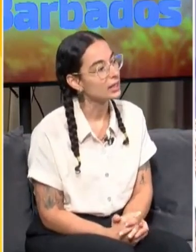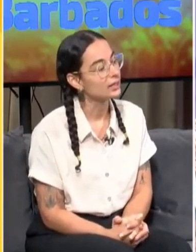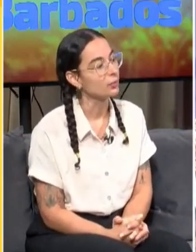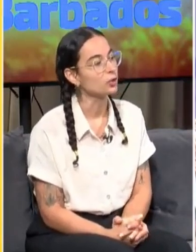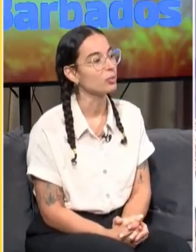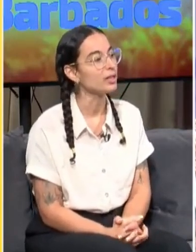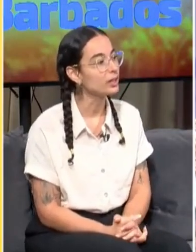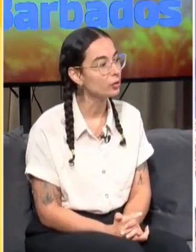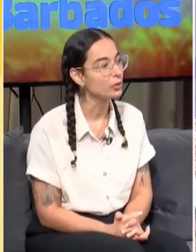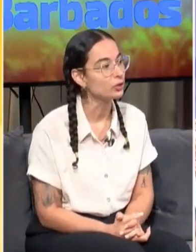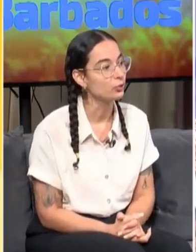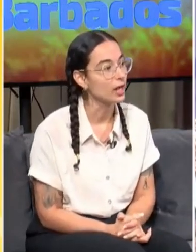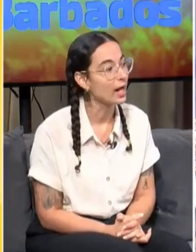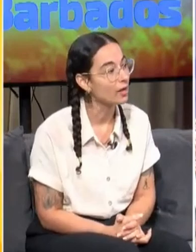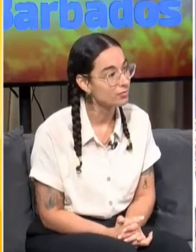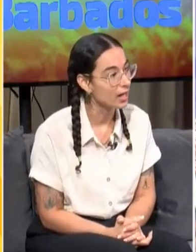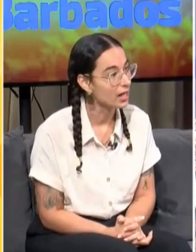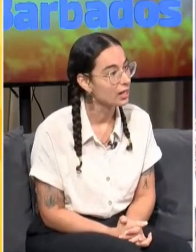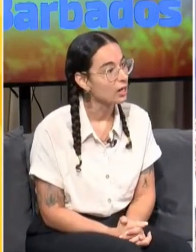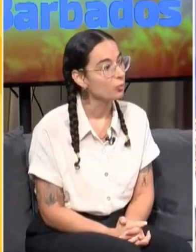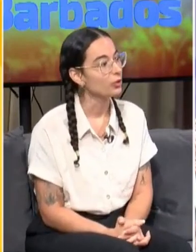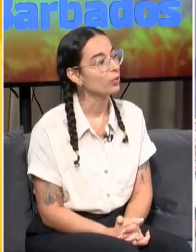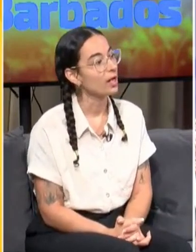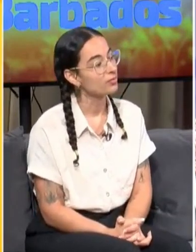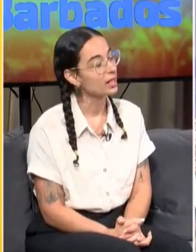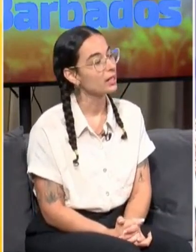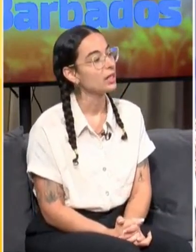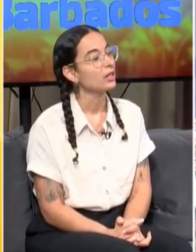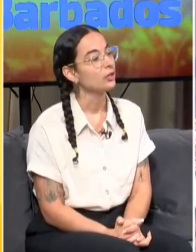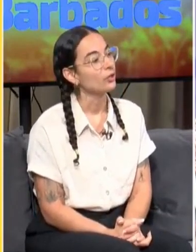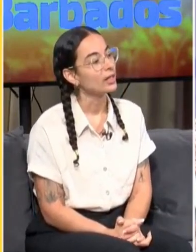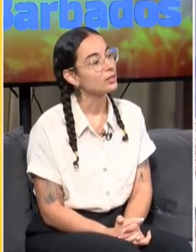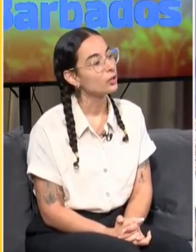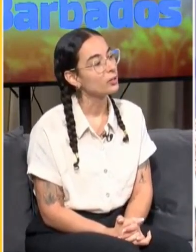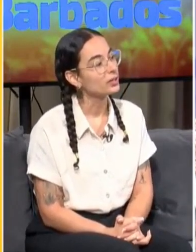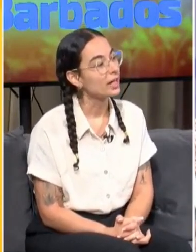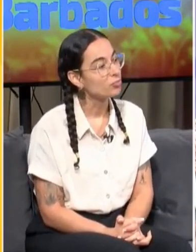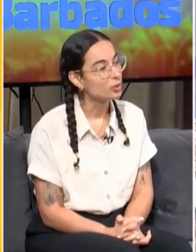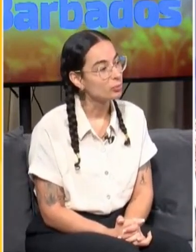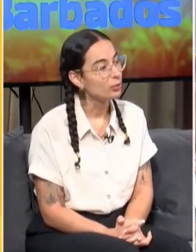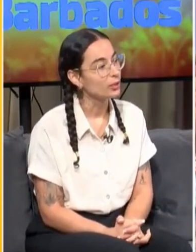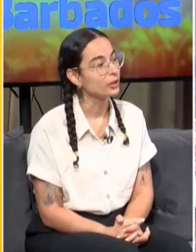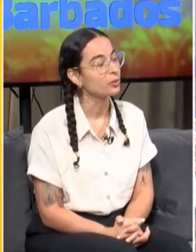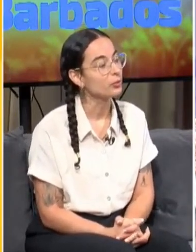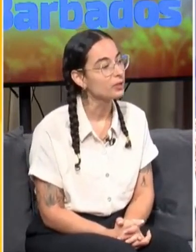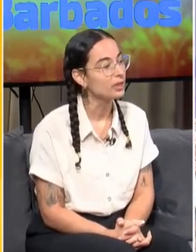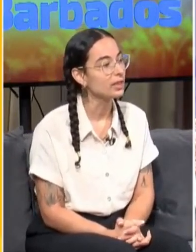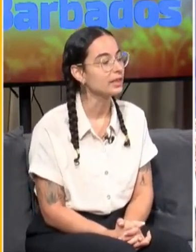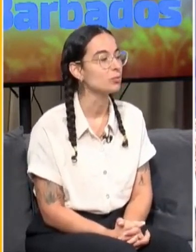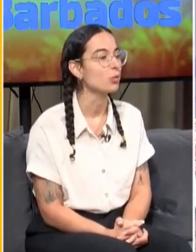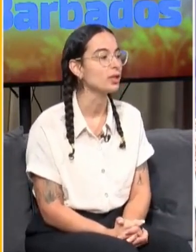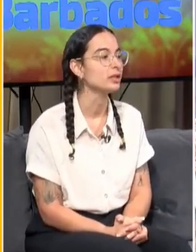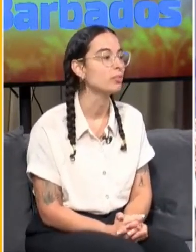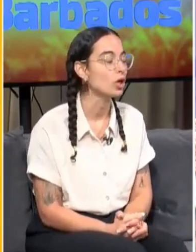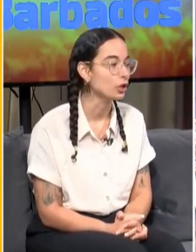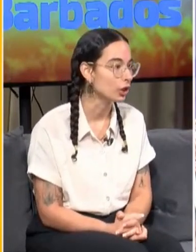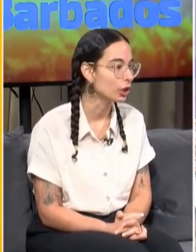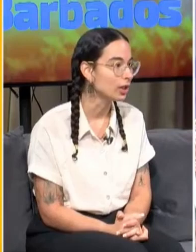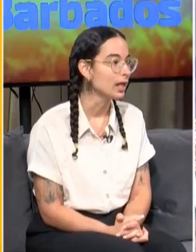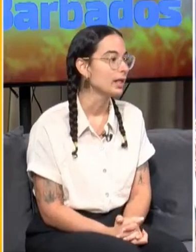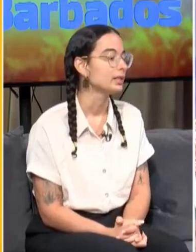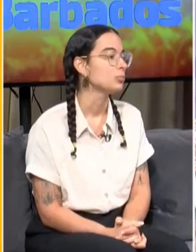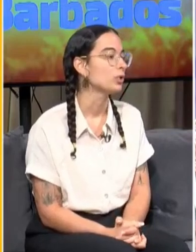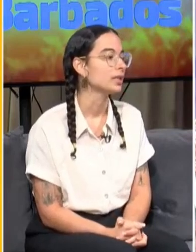to sign language, but here we do not have that. We don't have that, and so with deaf people in the community, it's important to